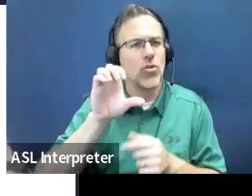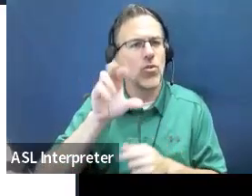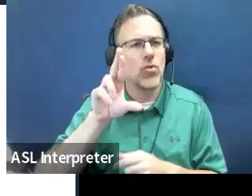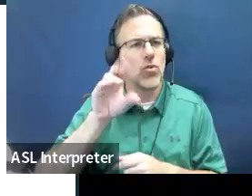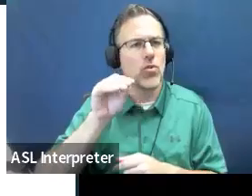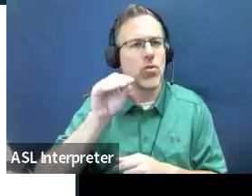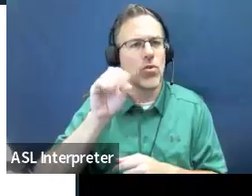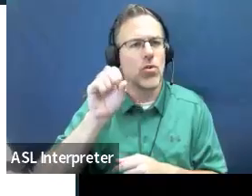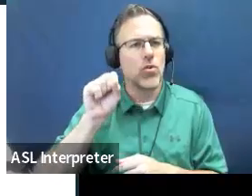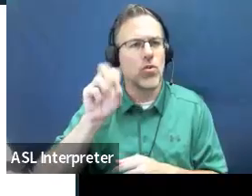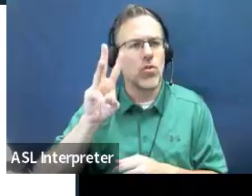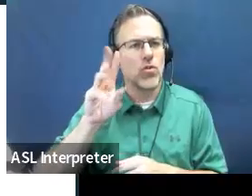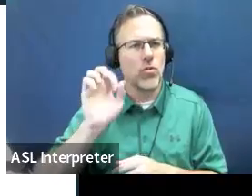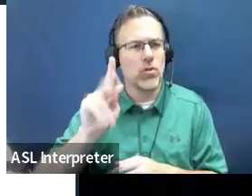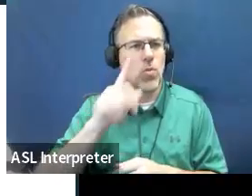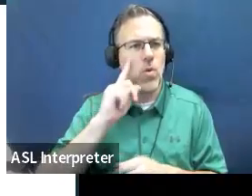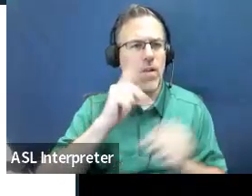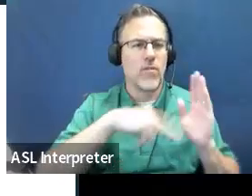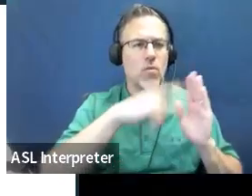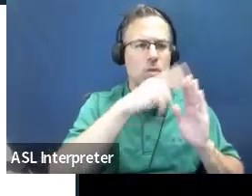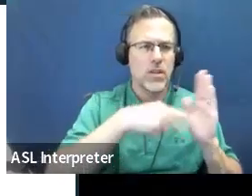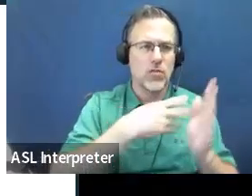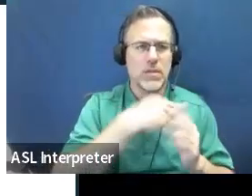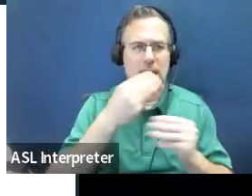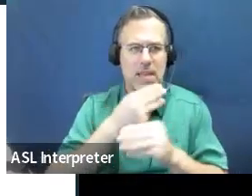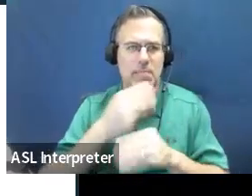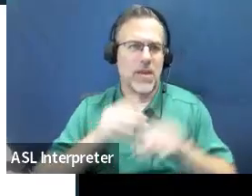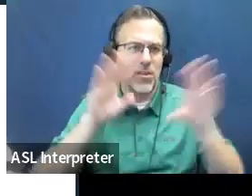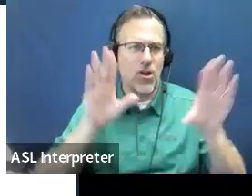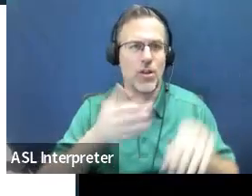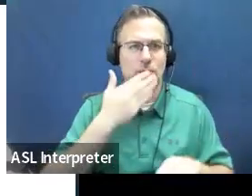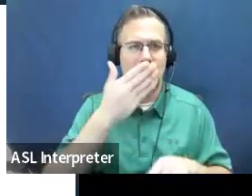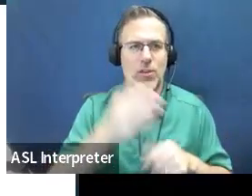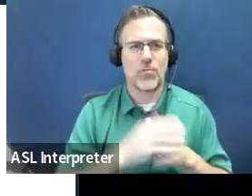for both the literacy and the math. Awesome. Thank you.